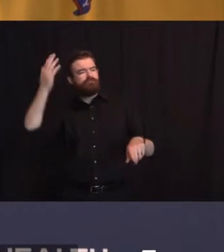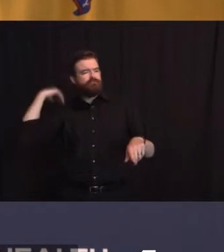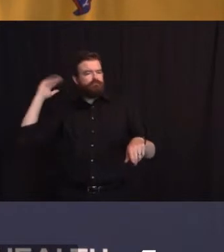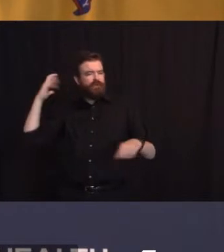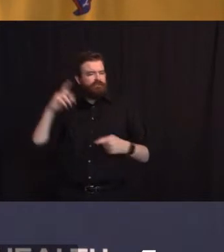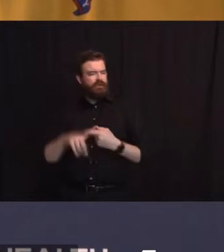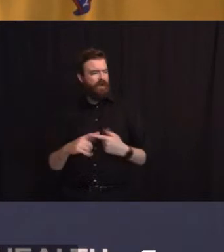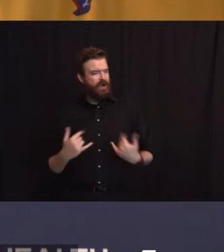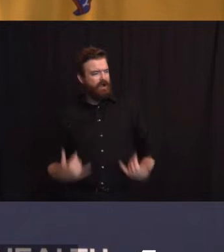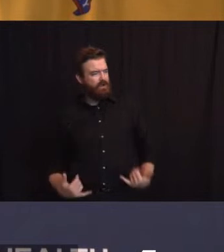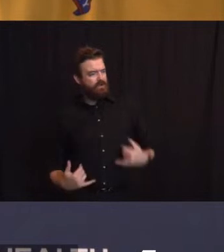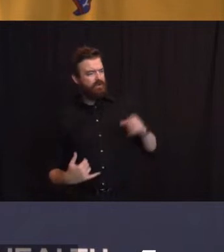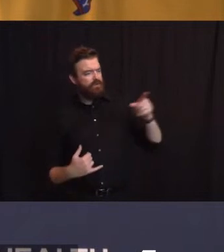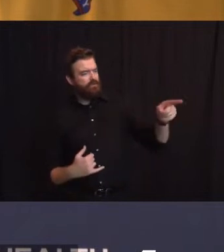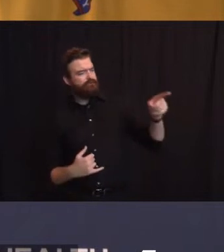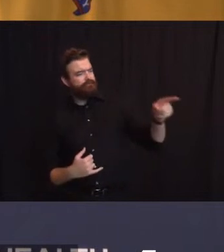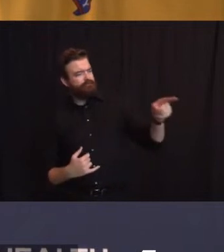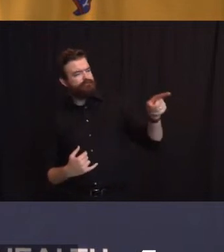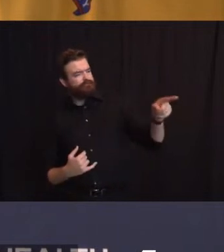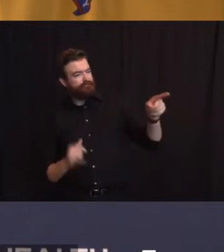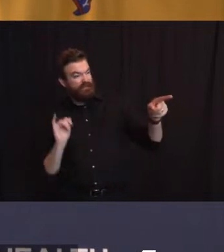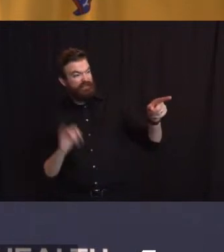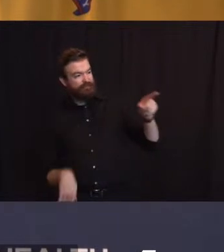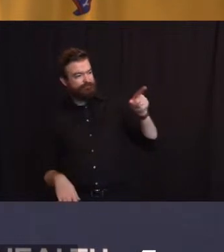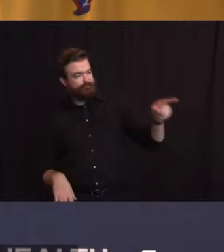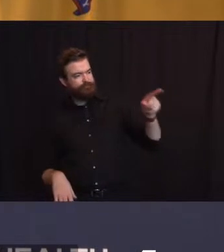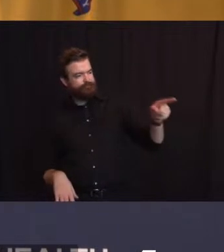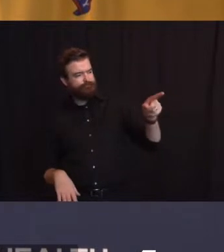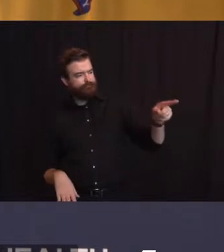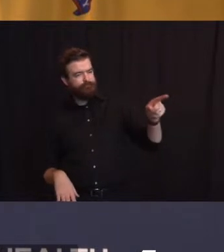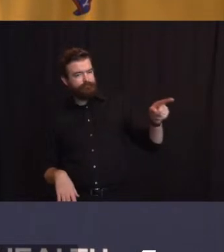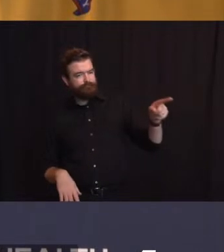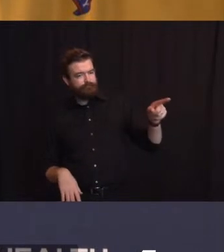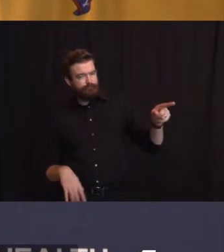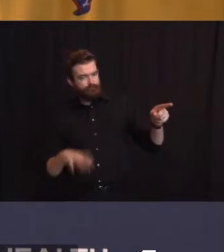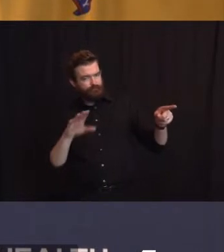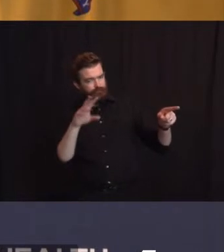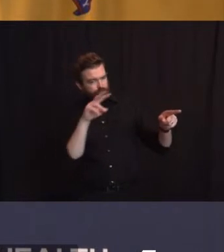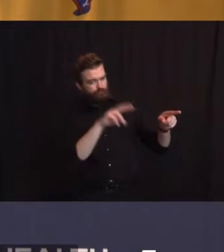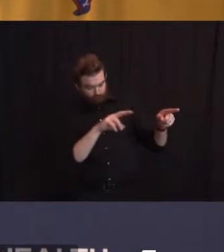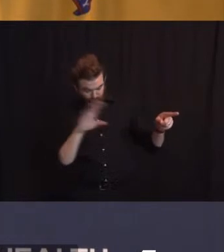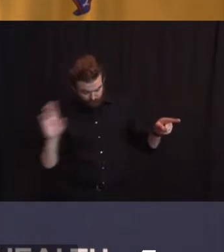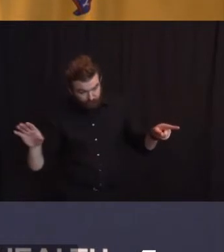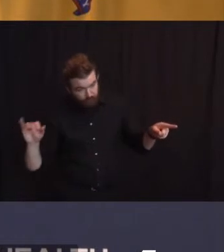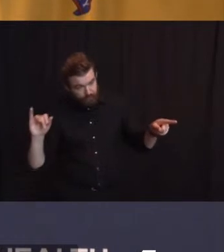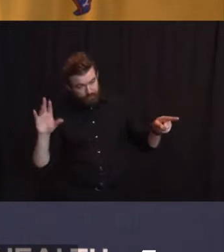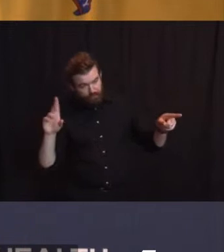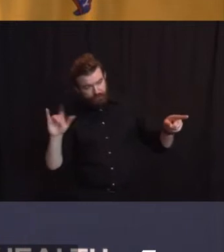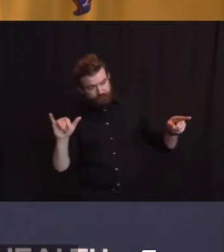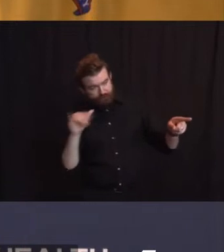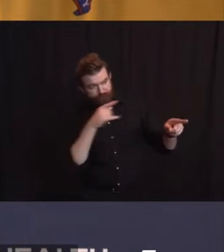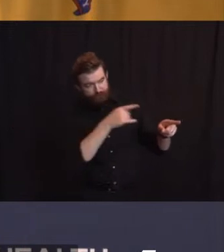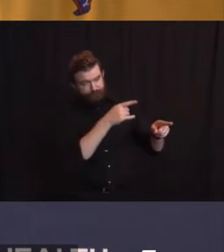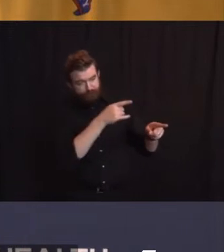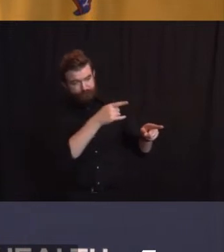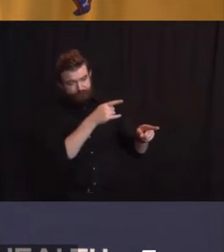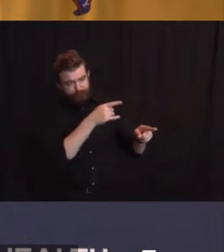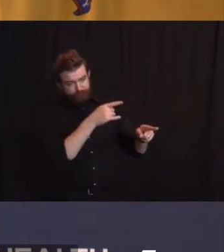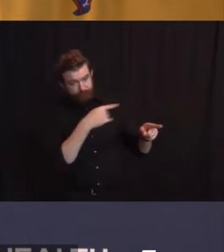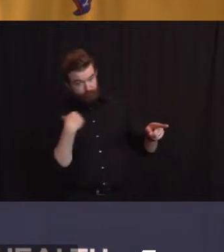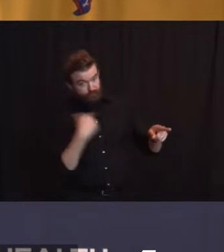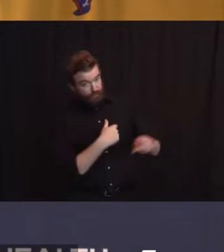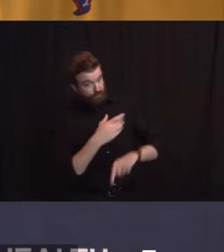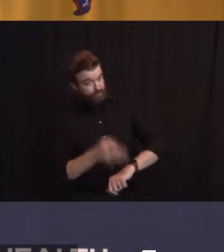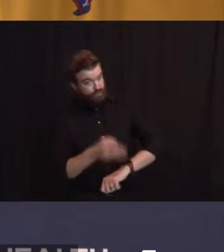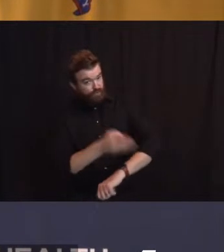yesterday. So this is an important point you're making, Judy. So we've made great progress over the past number